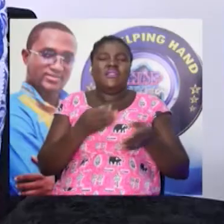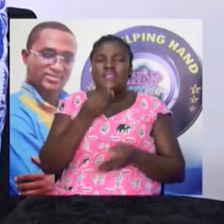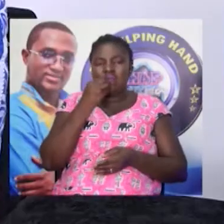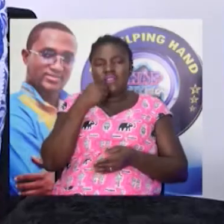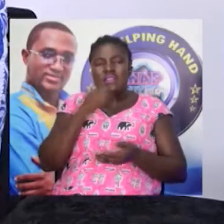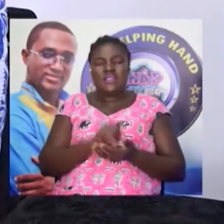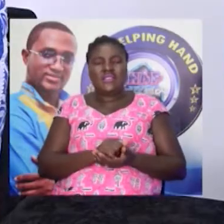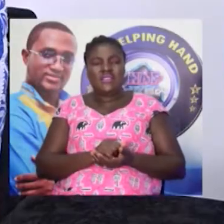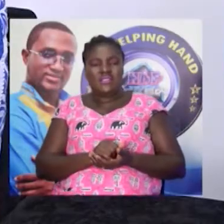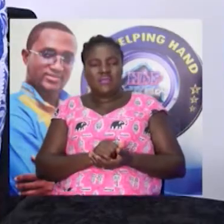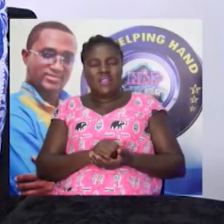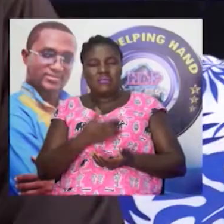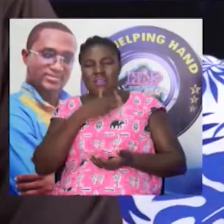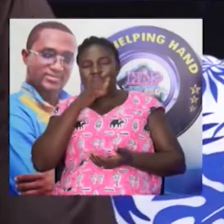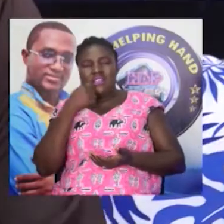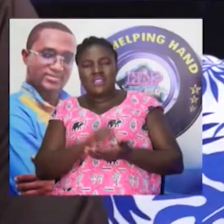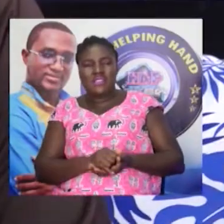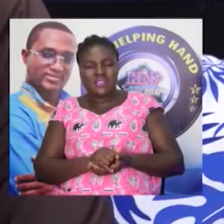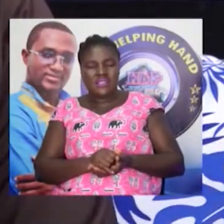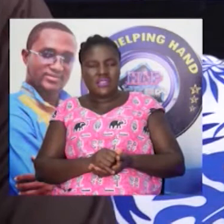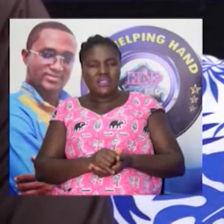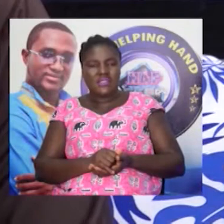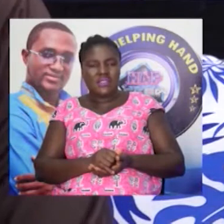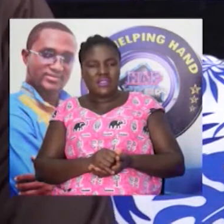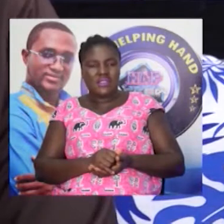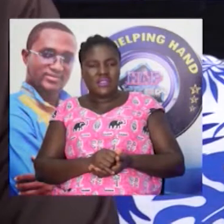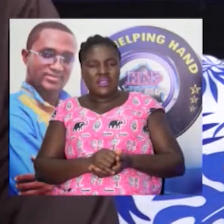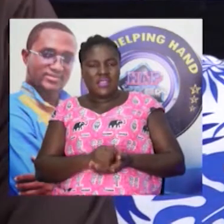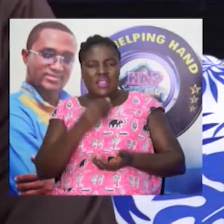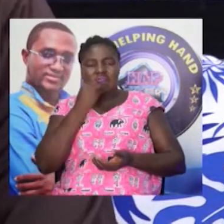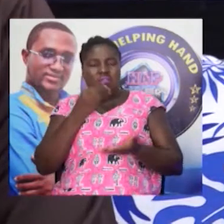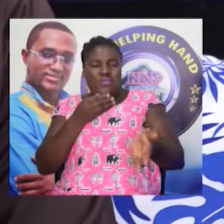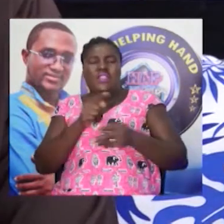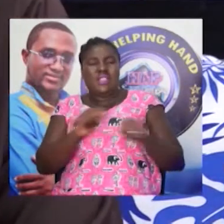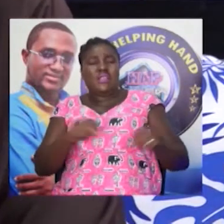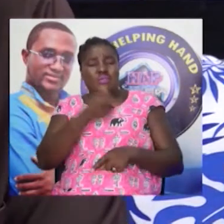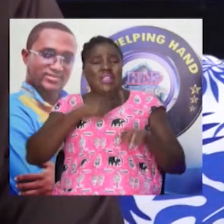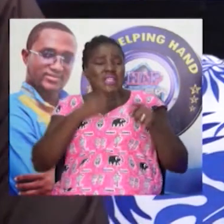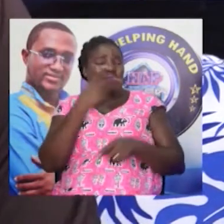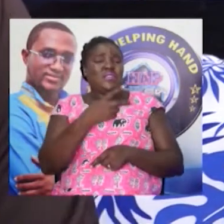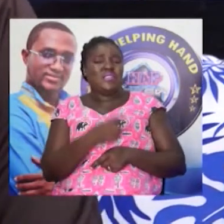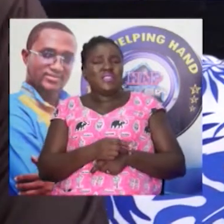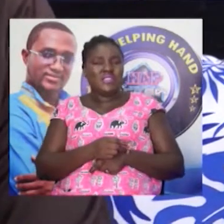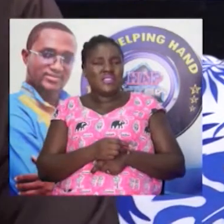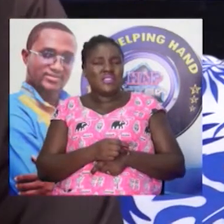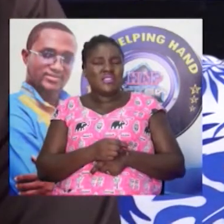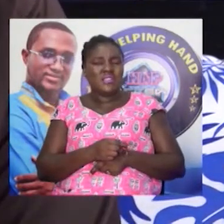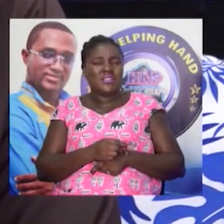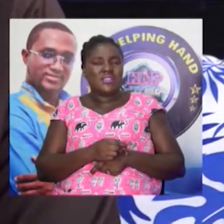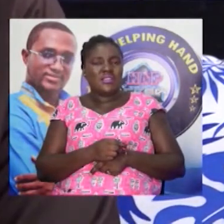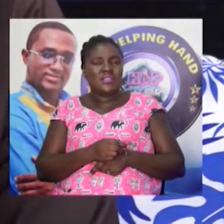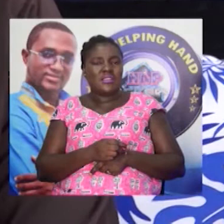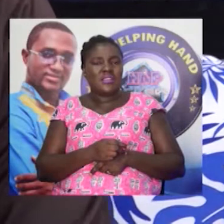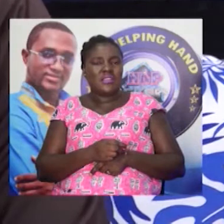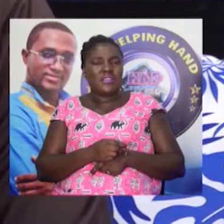see? Yes, my own mother. And that's why I started sharing when I